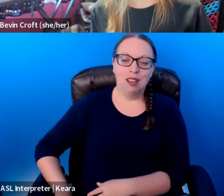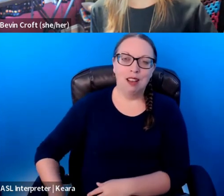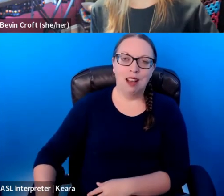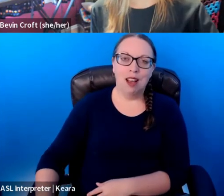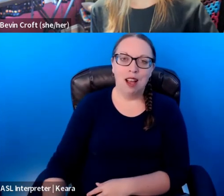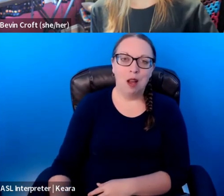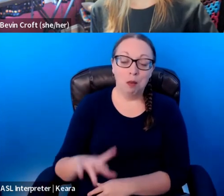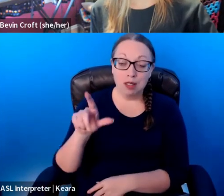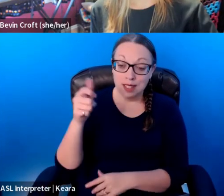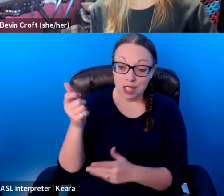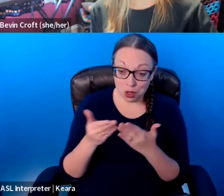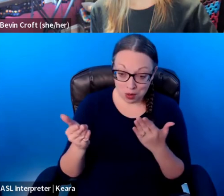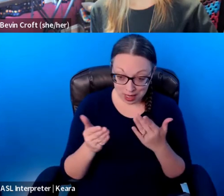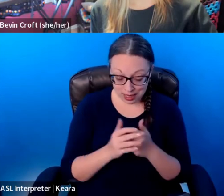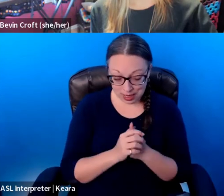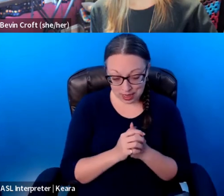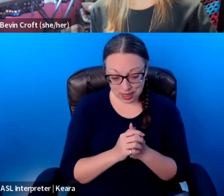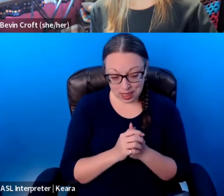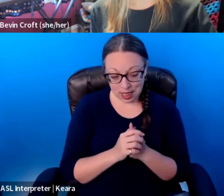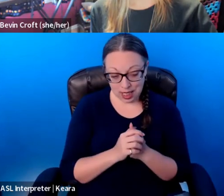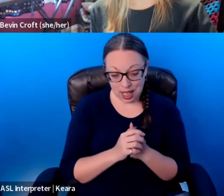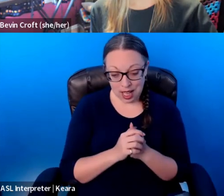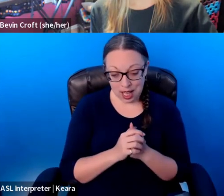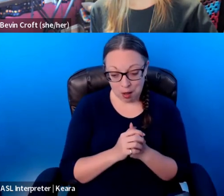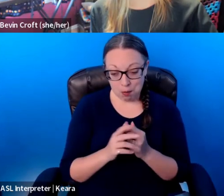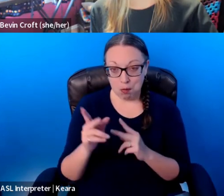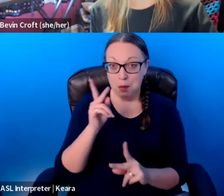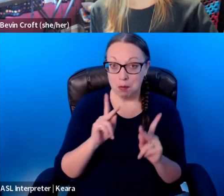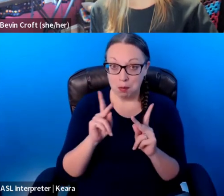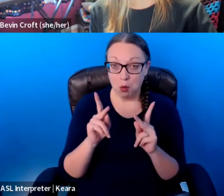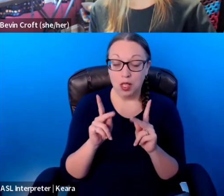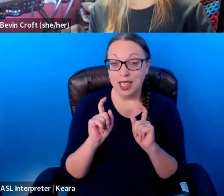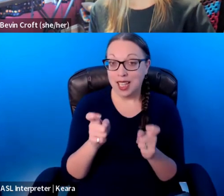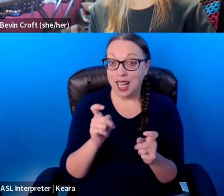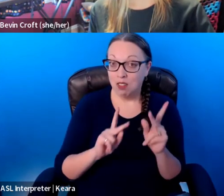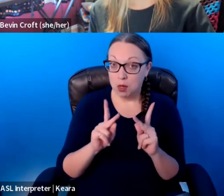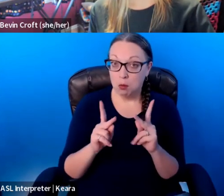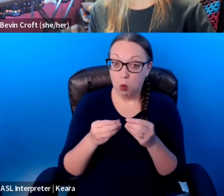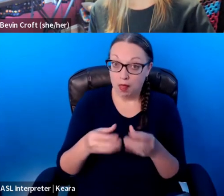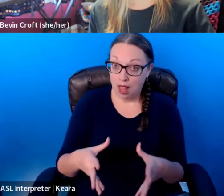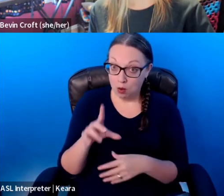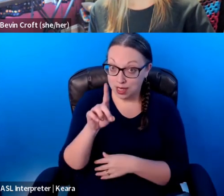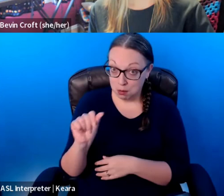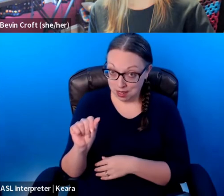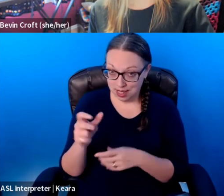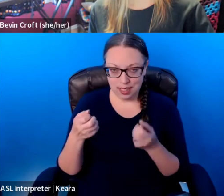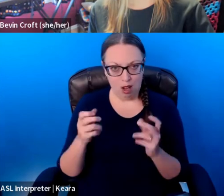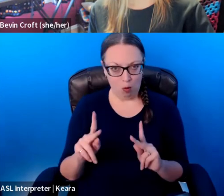was that it gave people without disabilities an opportunity to experience isolation,